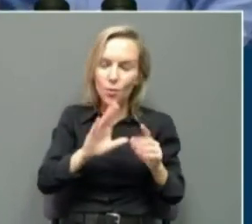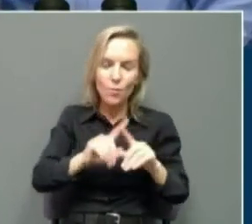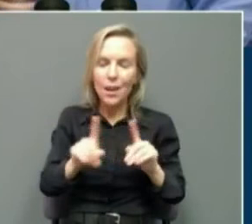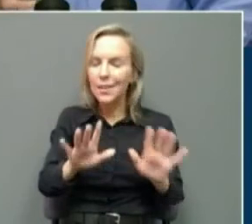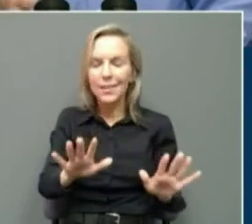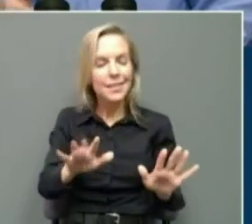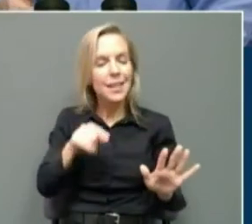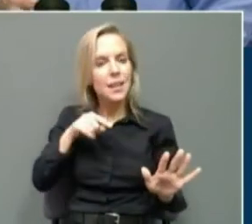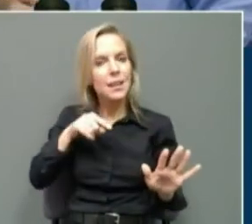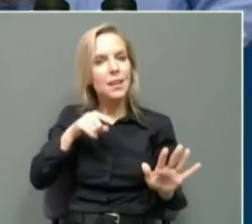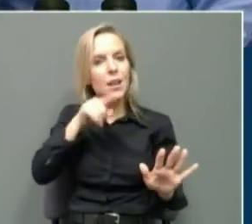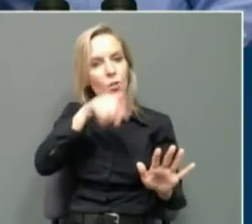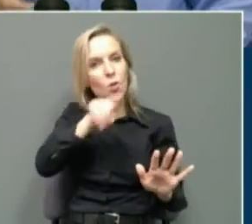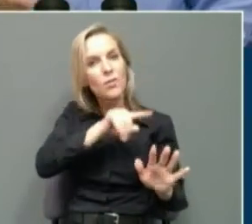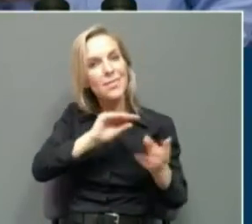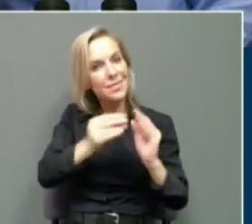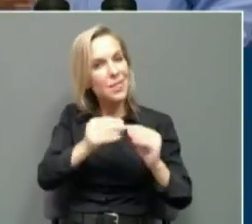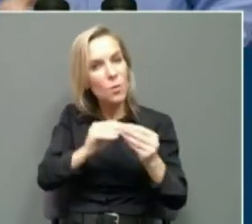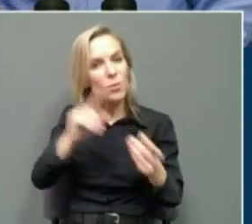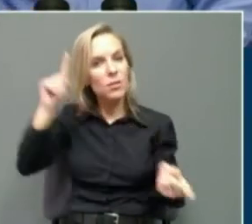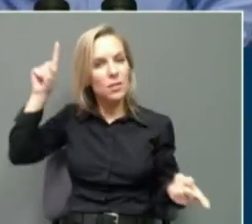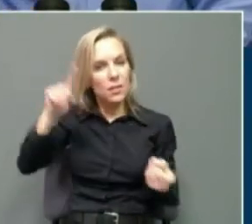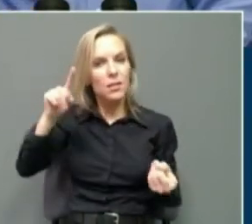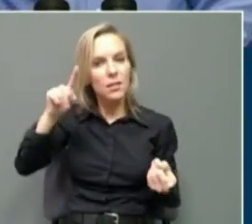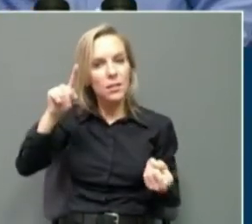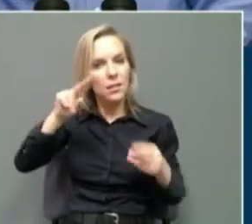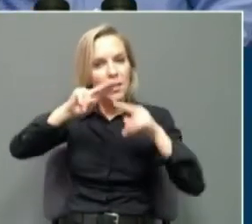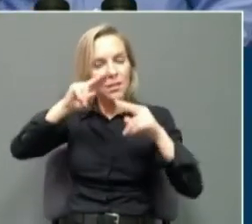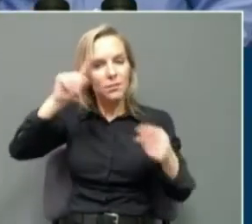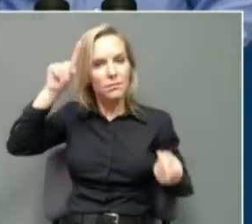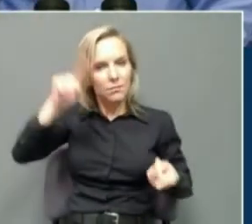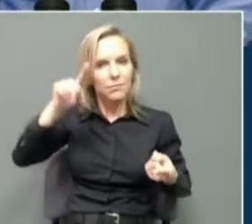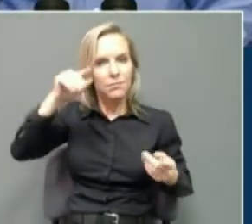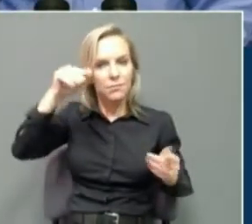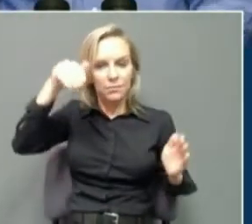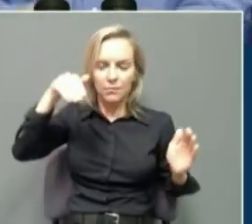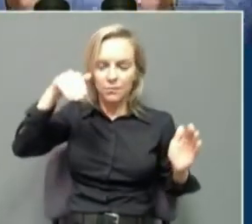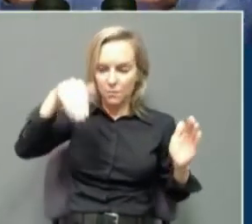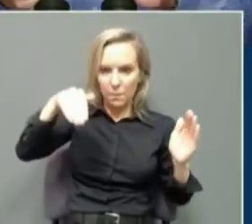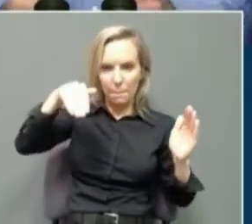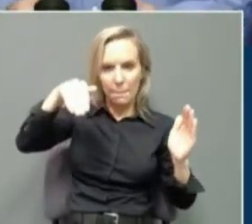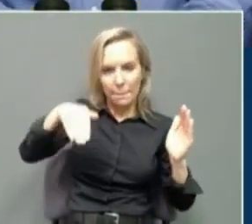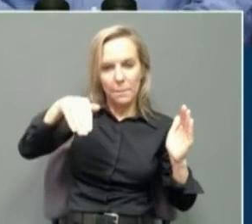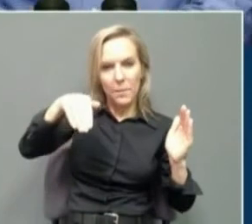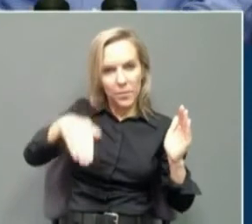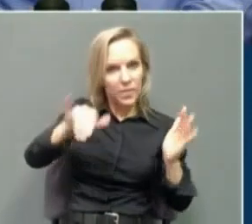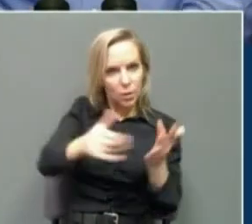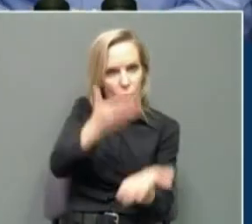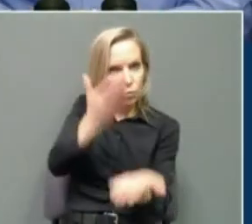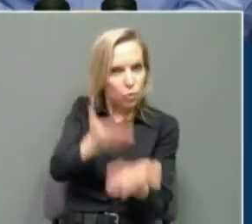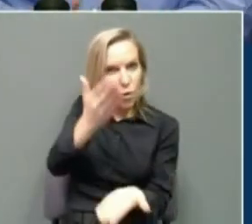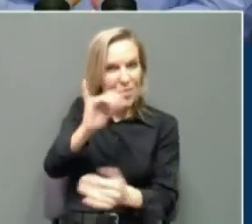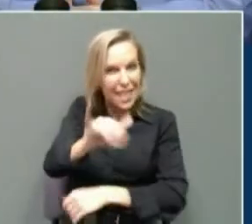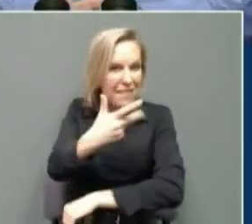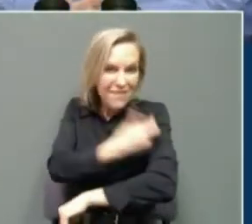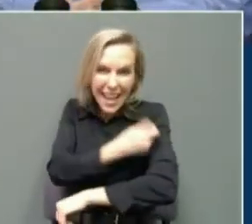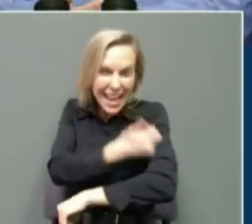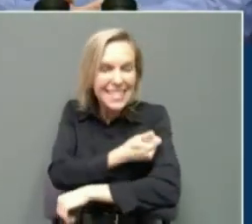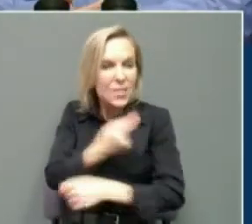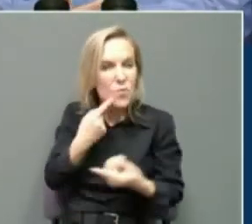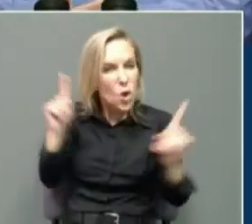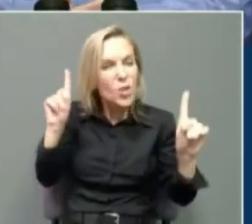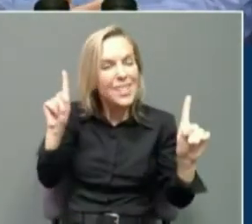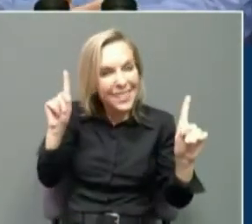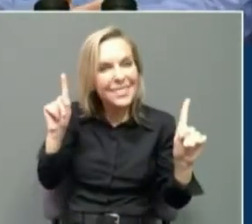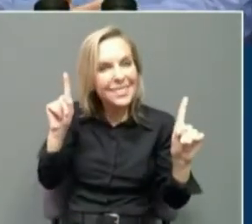numbers continue to tick down. Proof, like Dr. Stack talked about, that the vaccines are working. They are our ticket out of